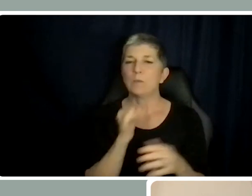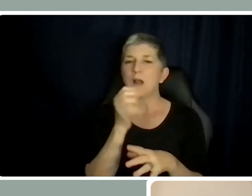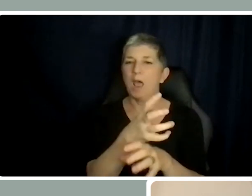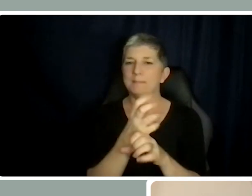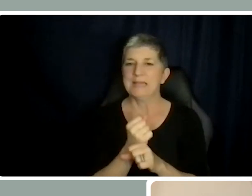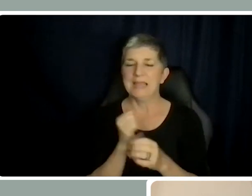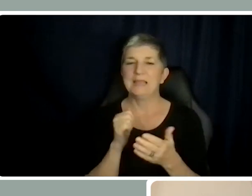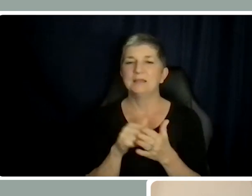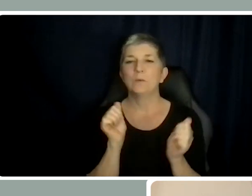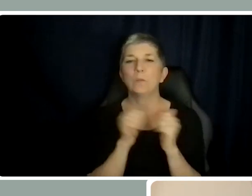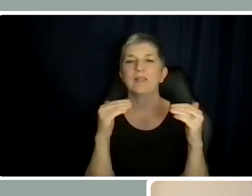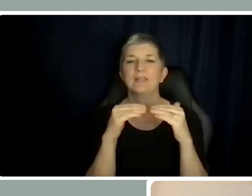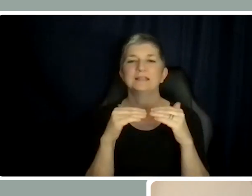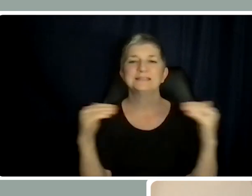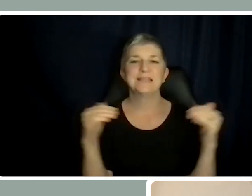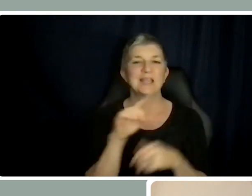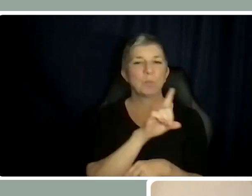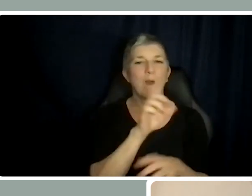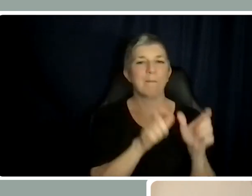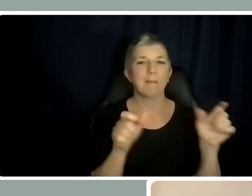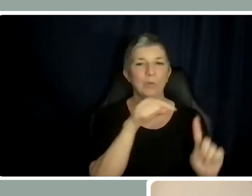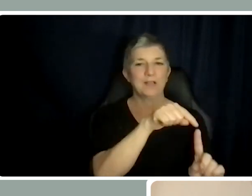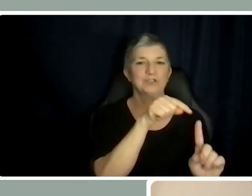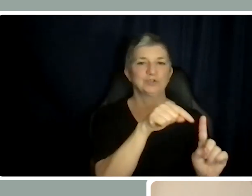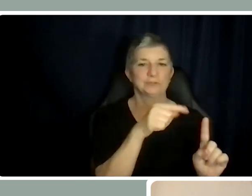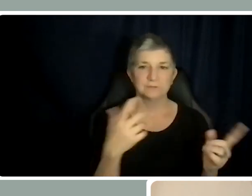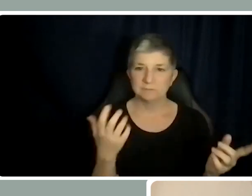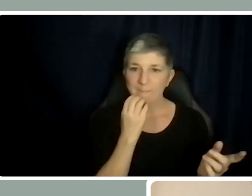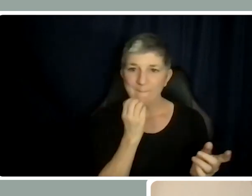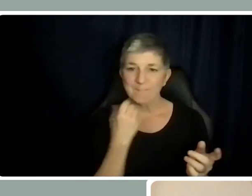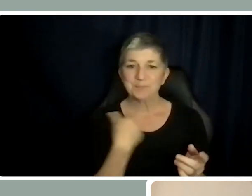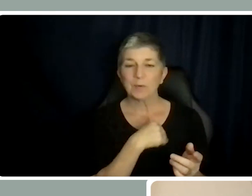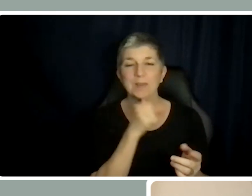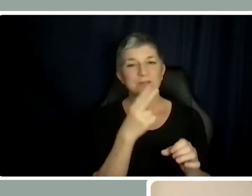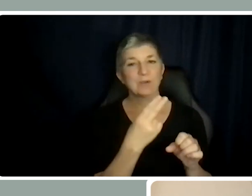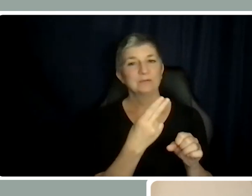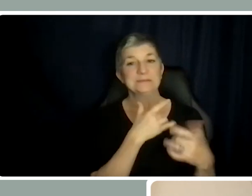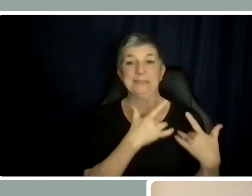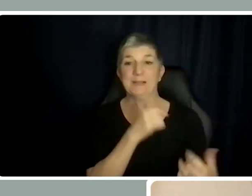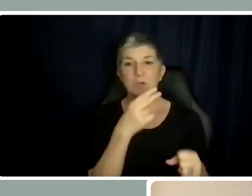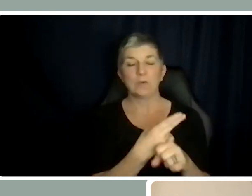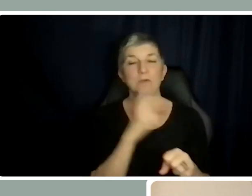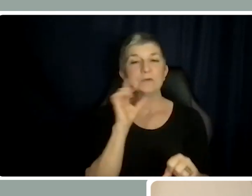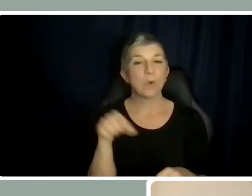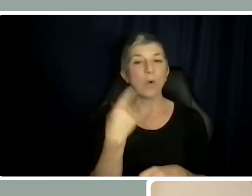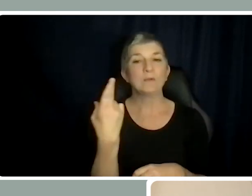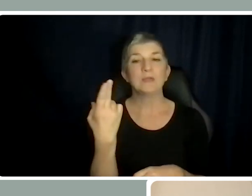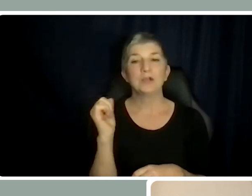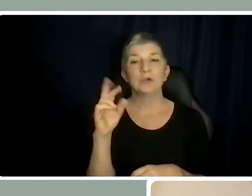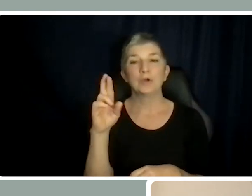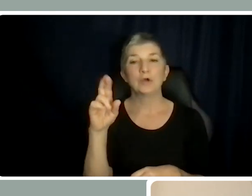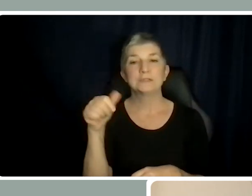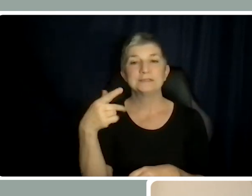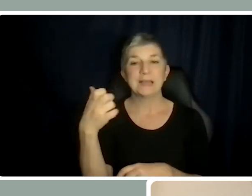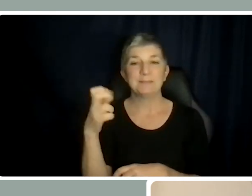in a stage 1 population. And we don't really usually use just Herceptin as stage 2 or stage